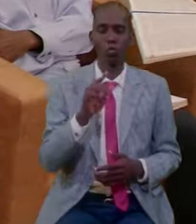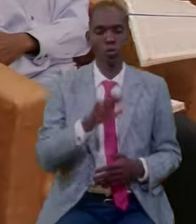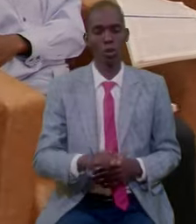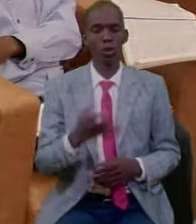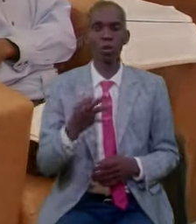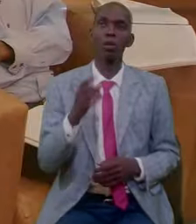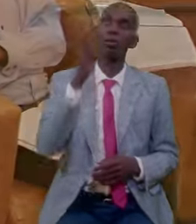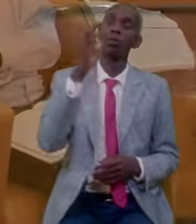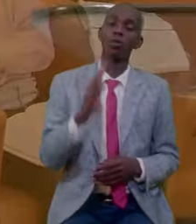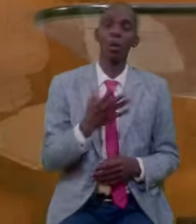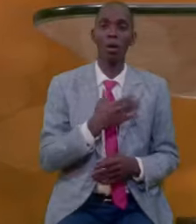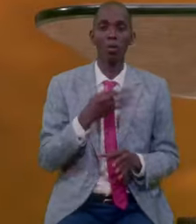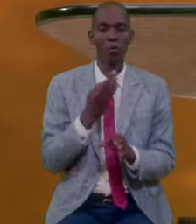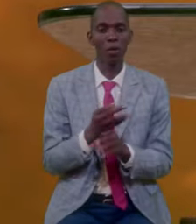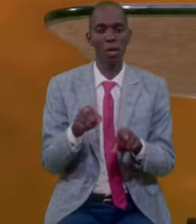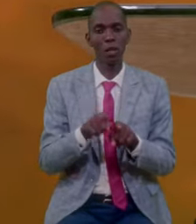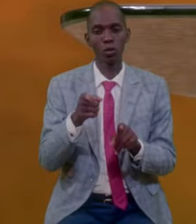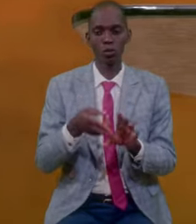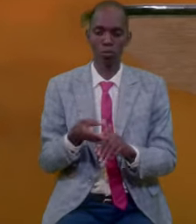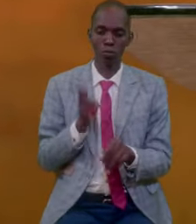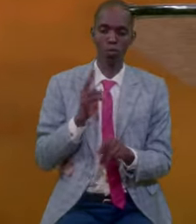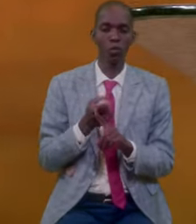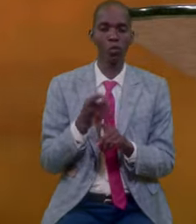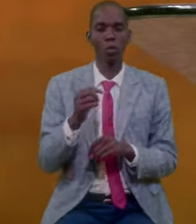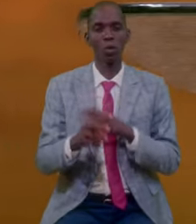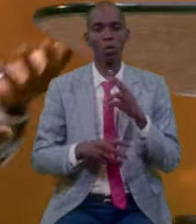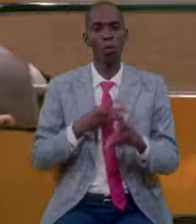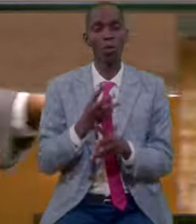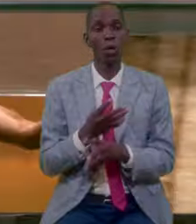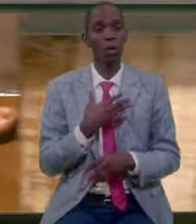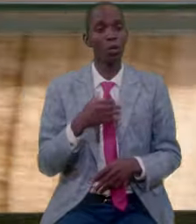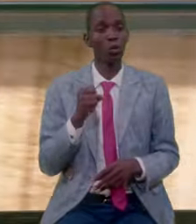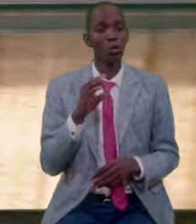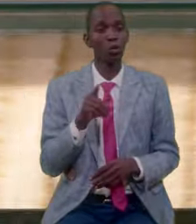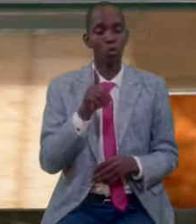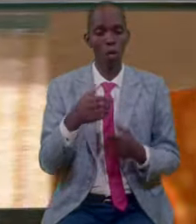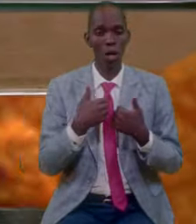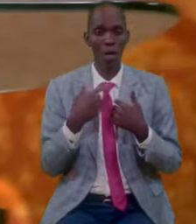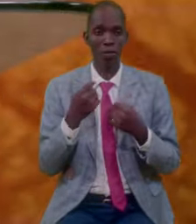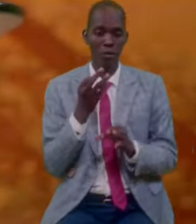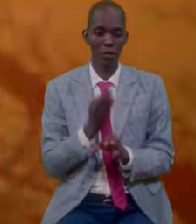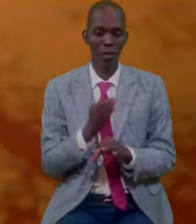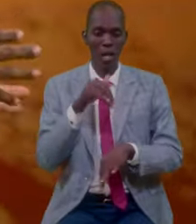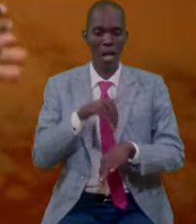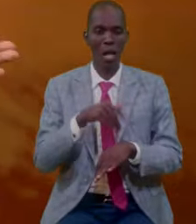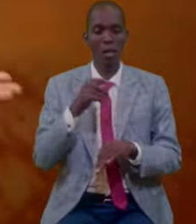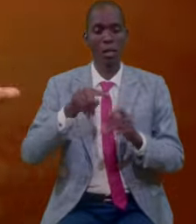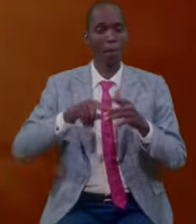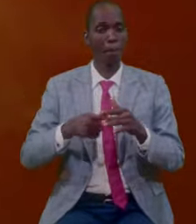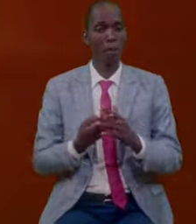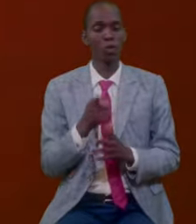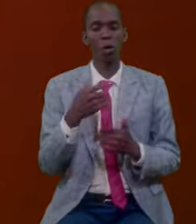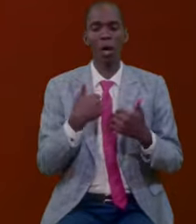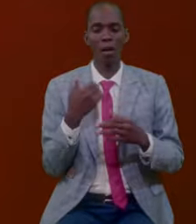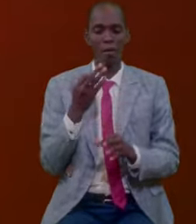you exit the world. And so you have the faith at the beginning, you have the faith that